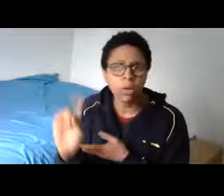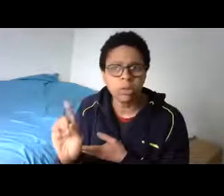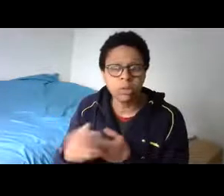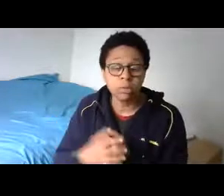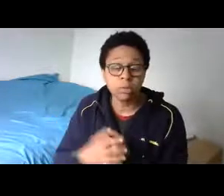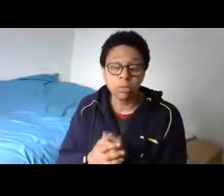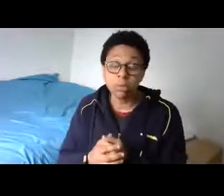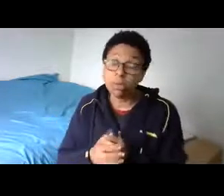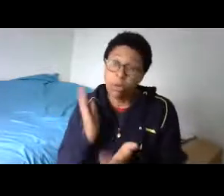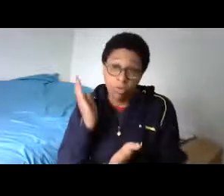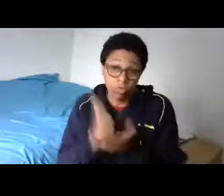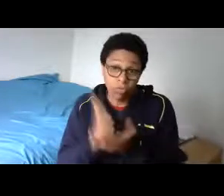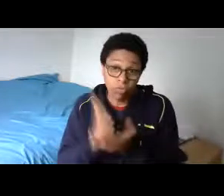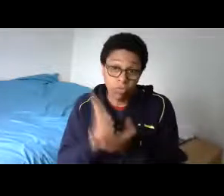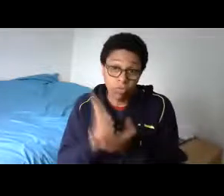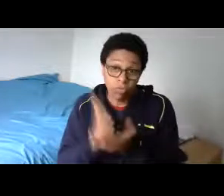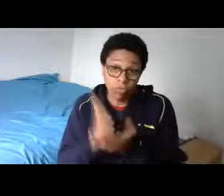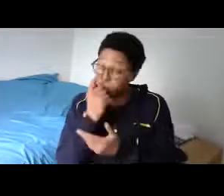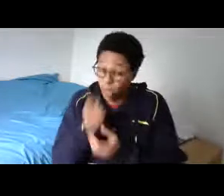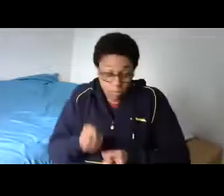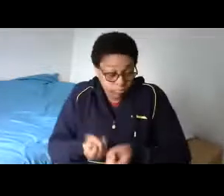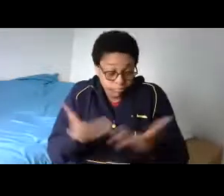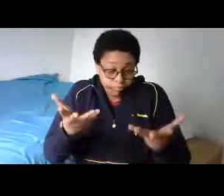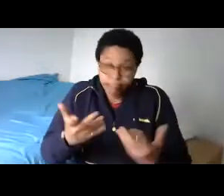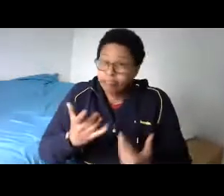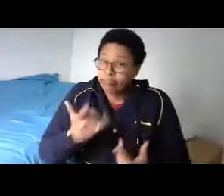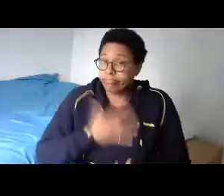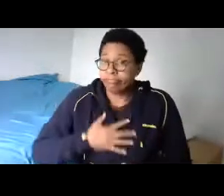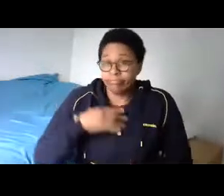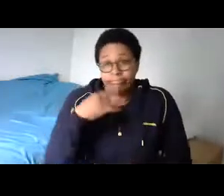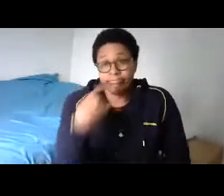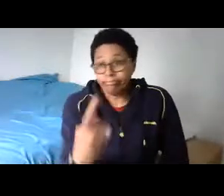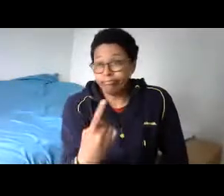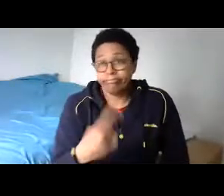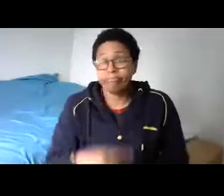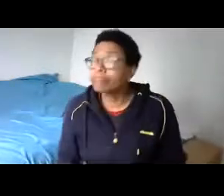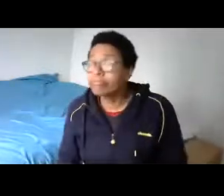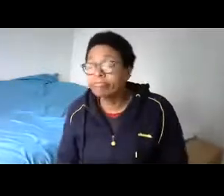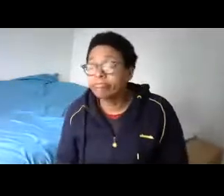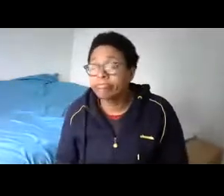spend direct payment on anything that would meet needs